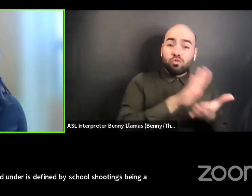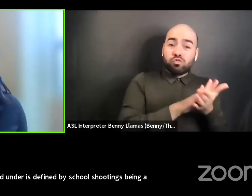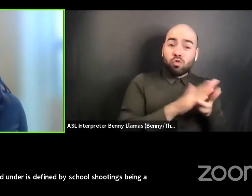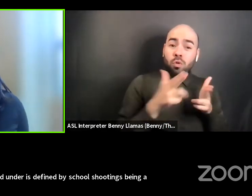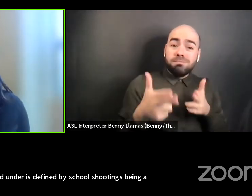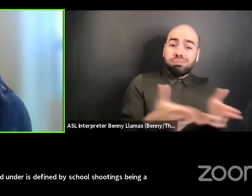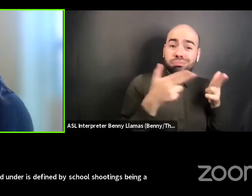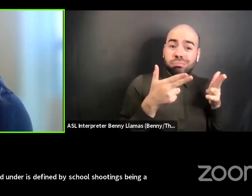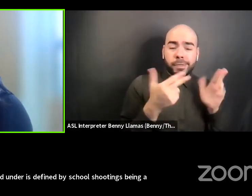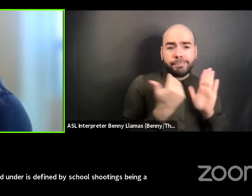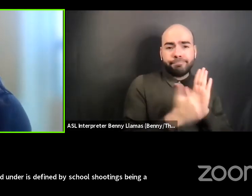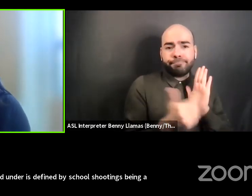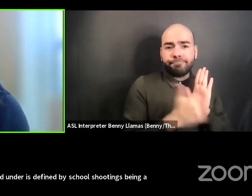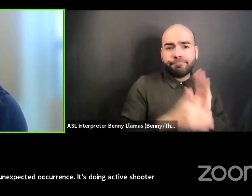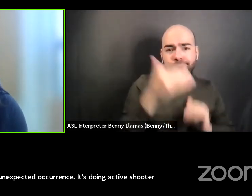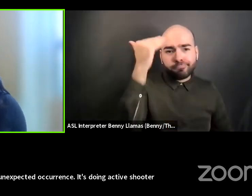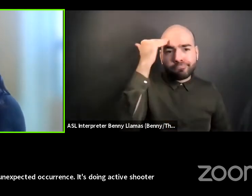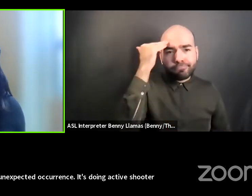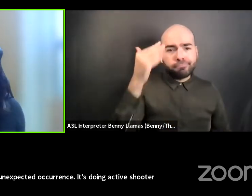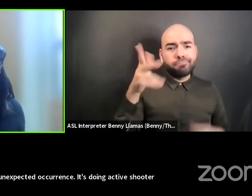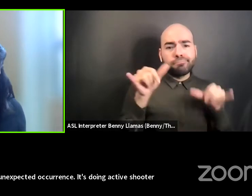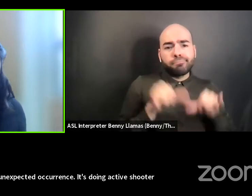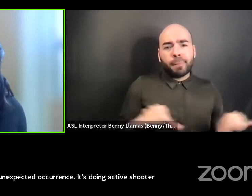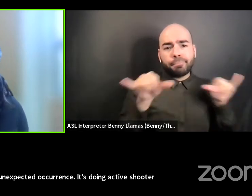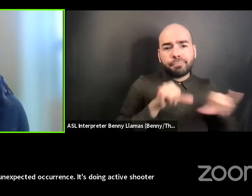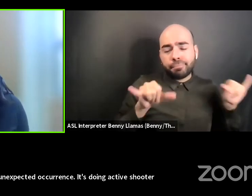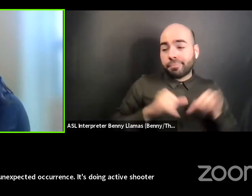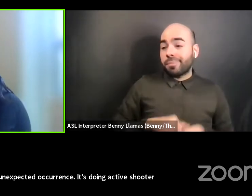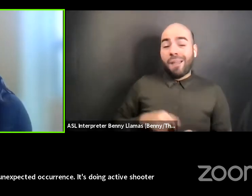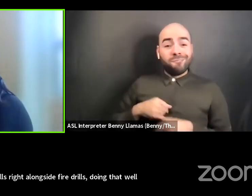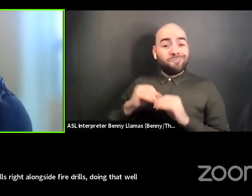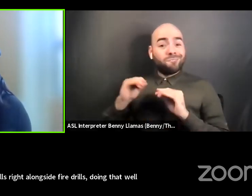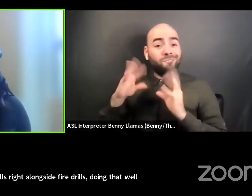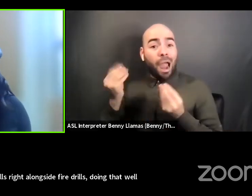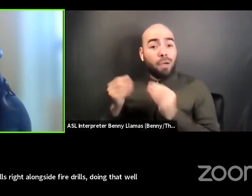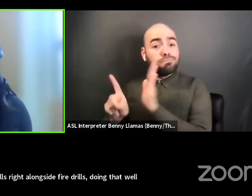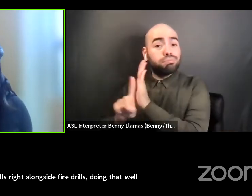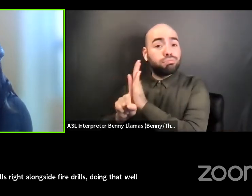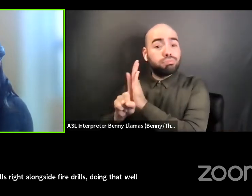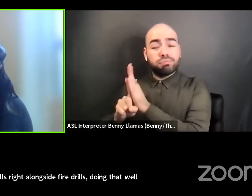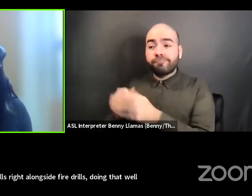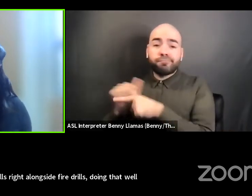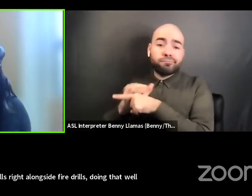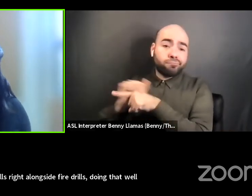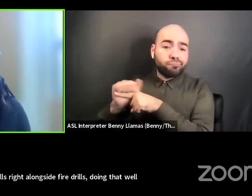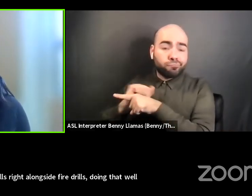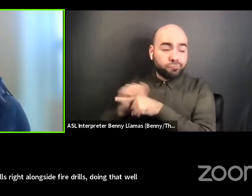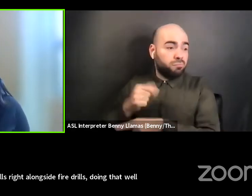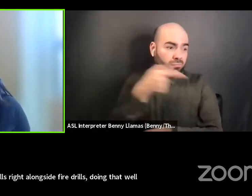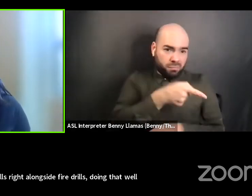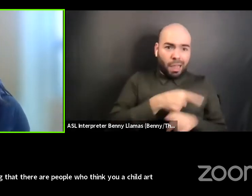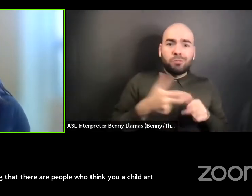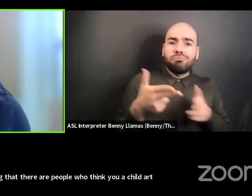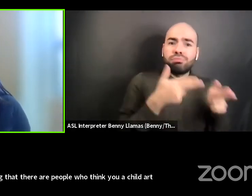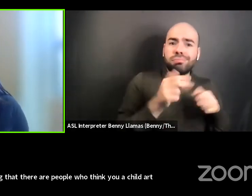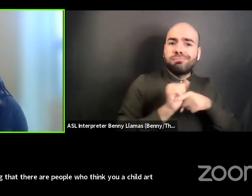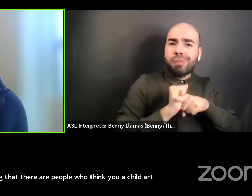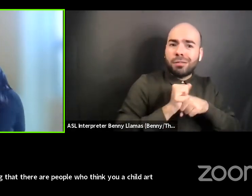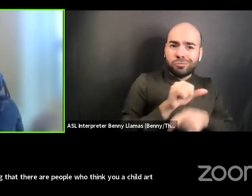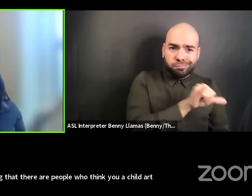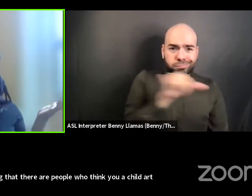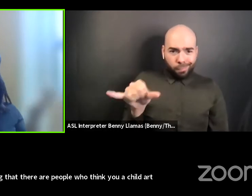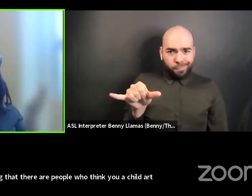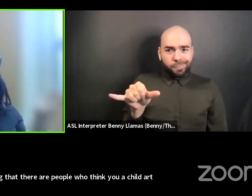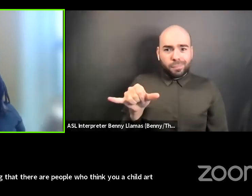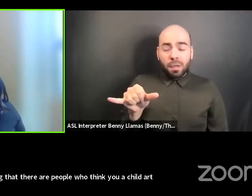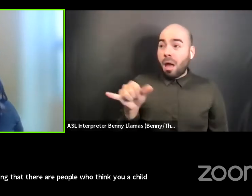active shooter drills right alongside fire drills, doing that while knowing that there are people who think you, a child, are an acceptable casualty so